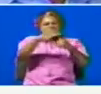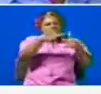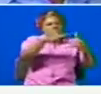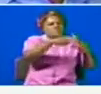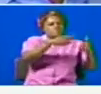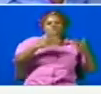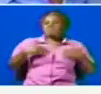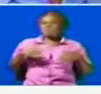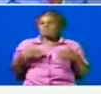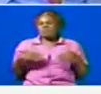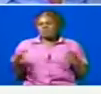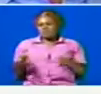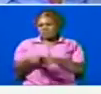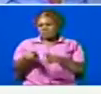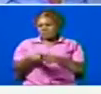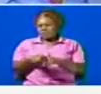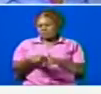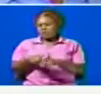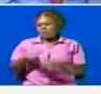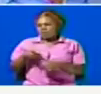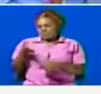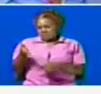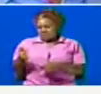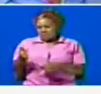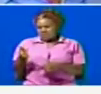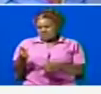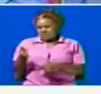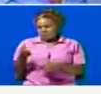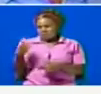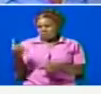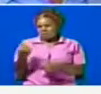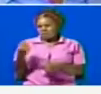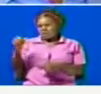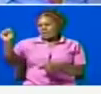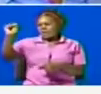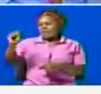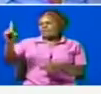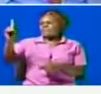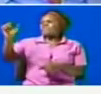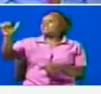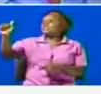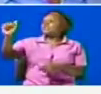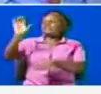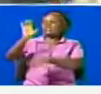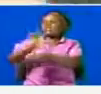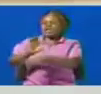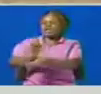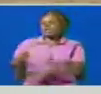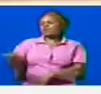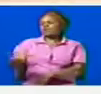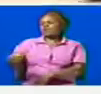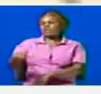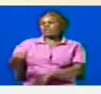citizens. It is also instructive that this zone is largely a Seventh-day Adventist church region.